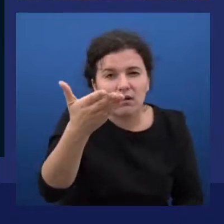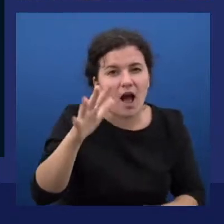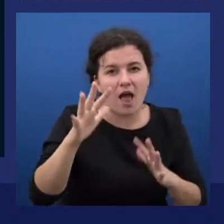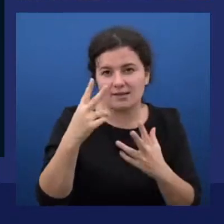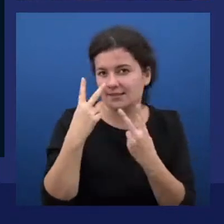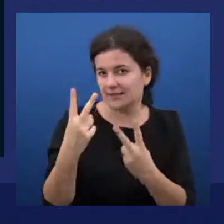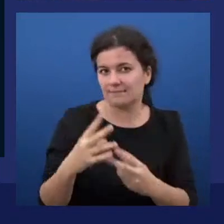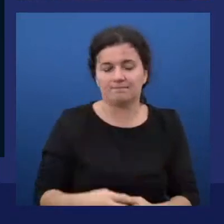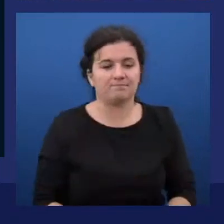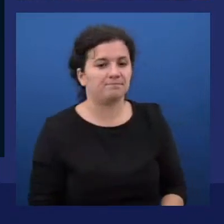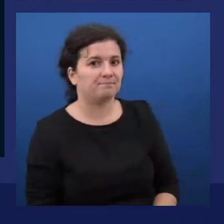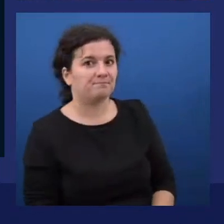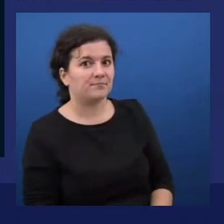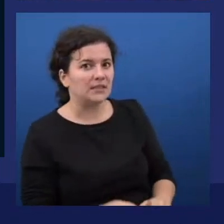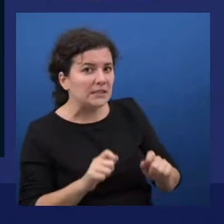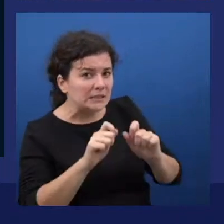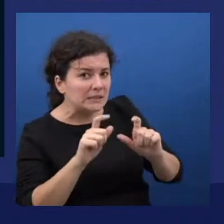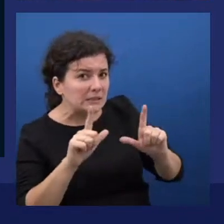is it better?